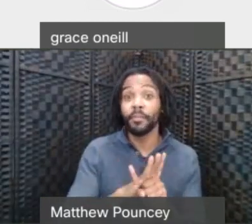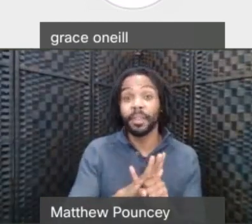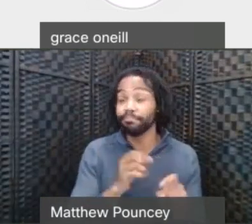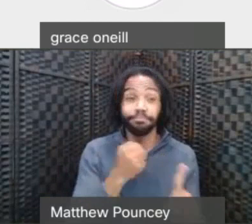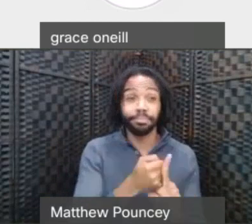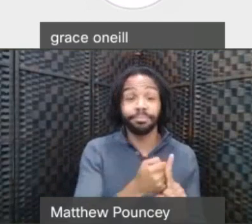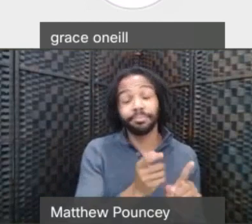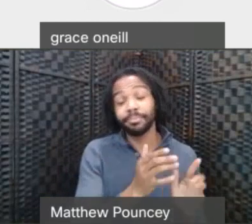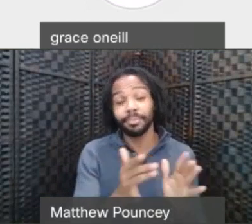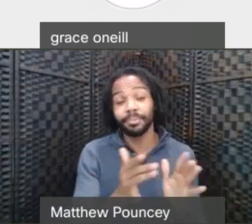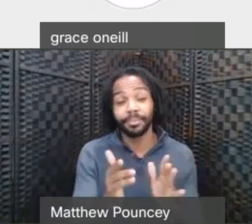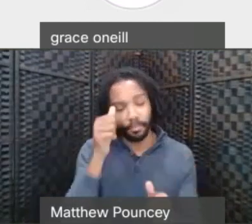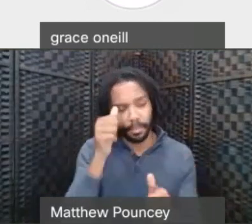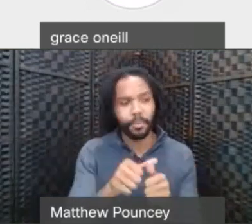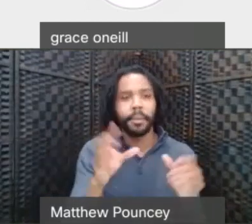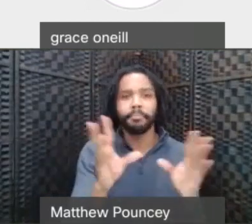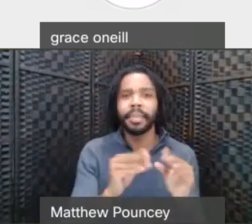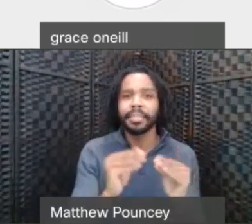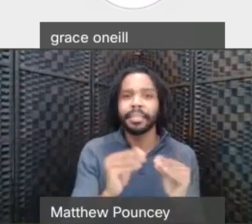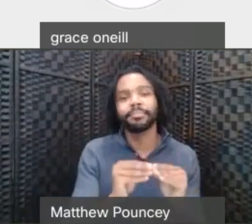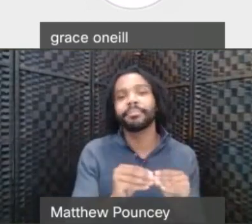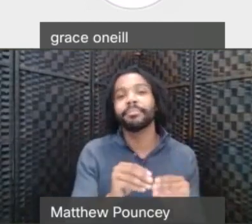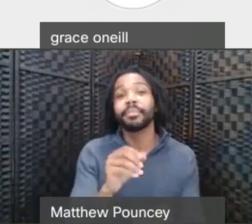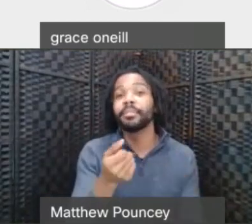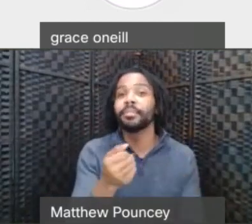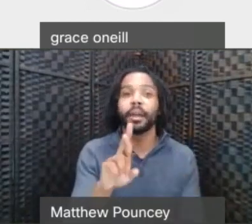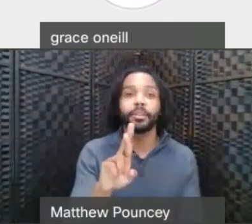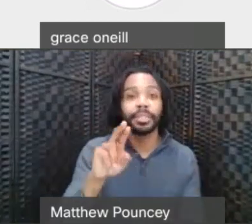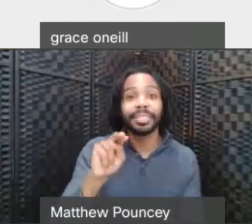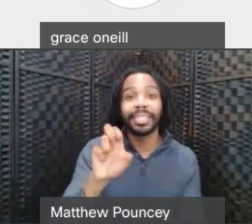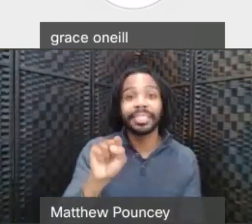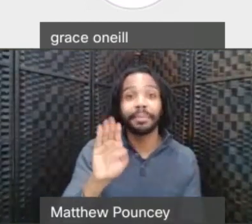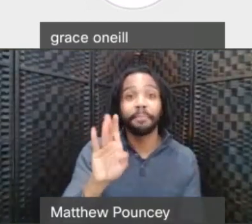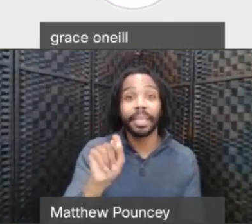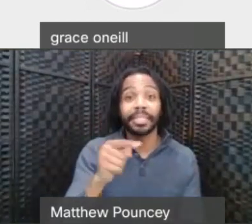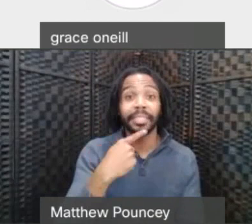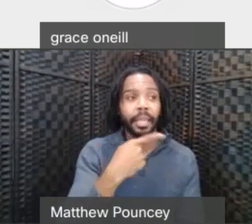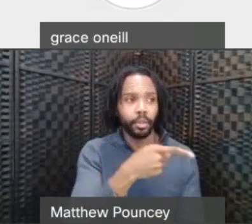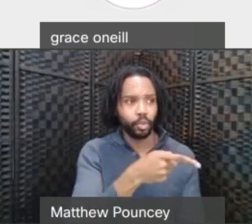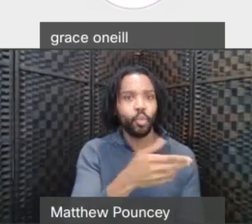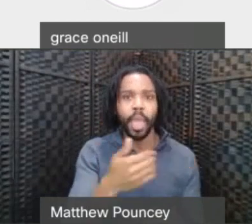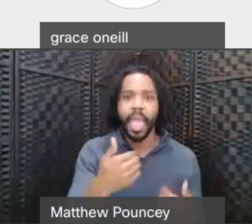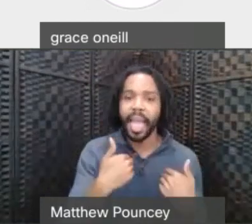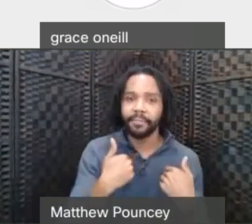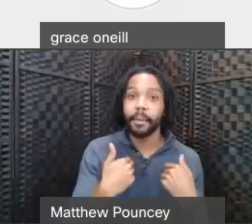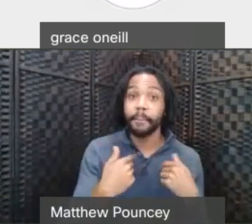Dr. Nesbitt had said, once you get a positive result, you have a positive result and you have to act